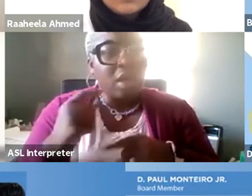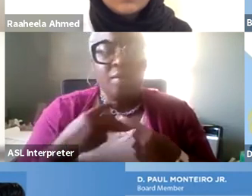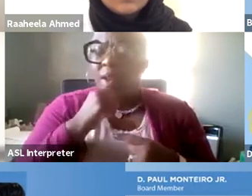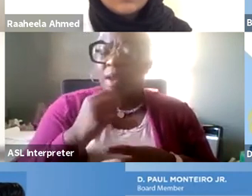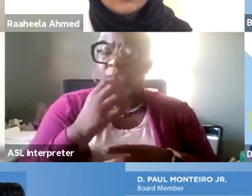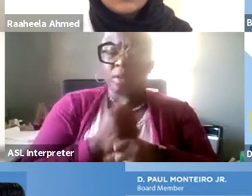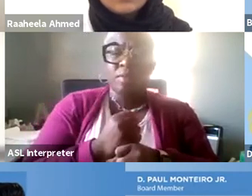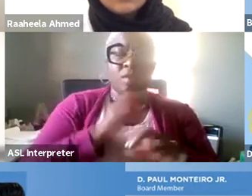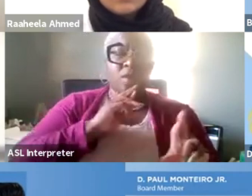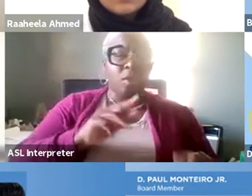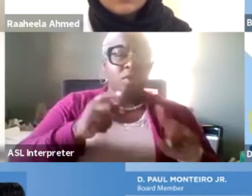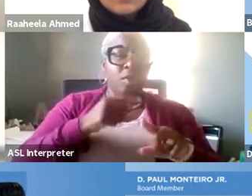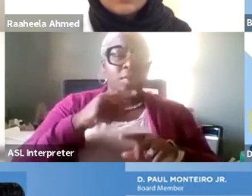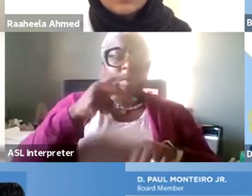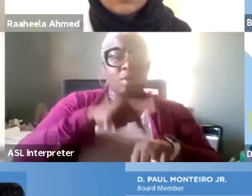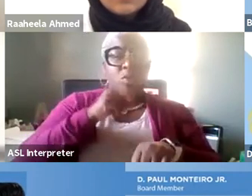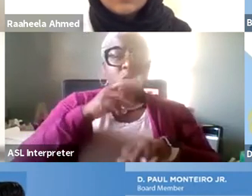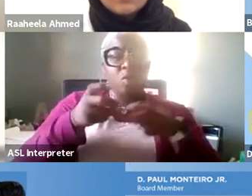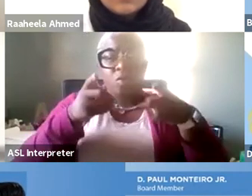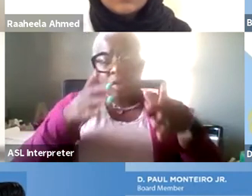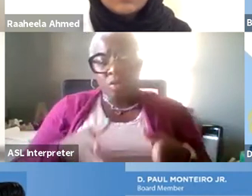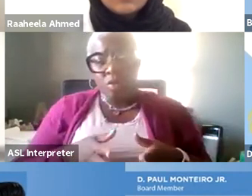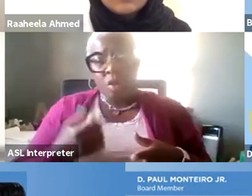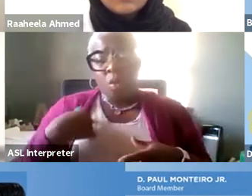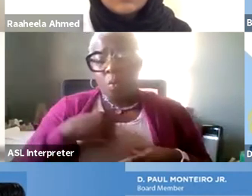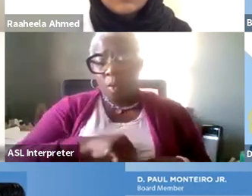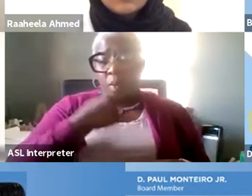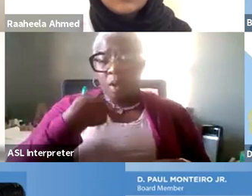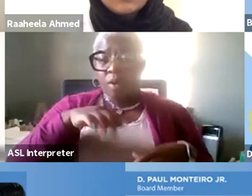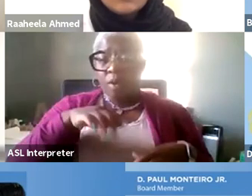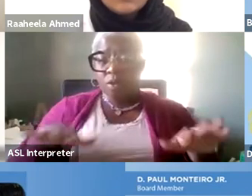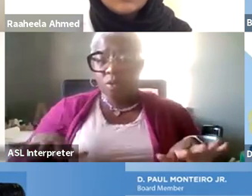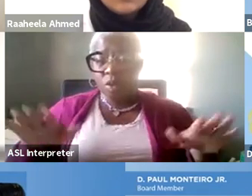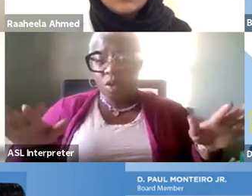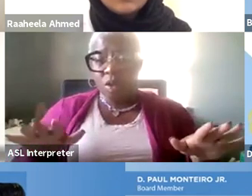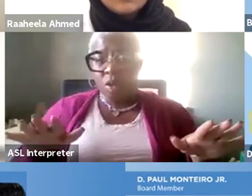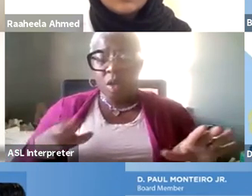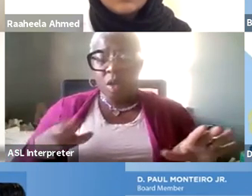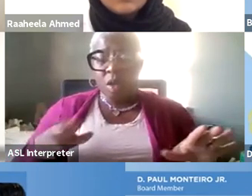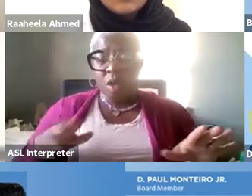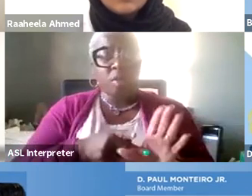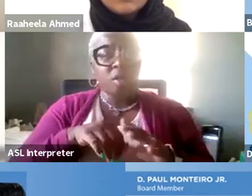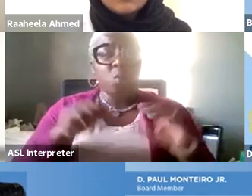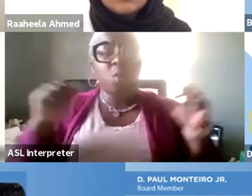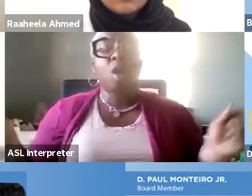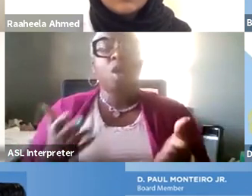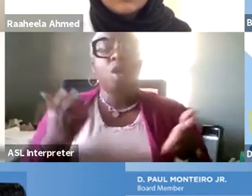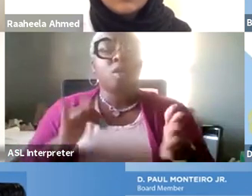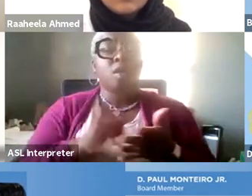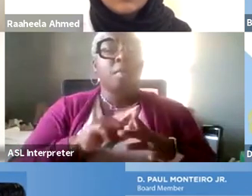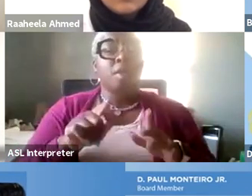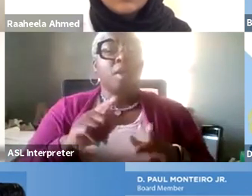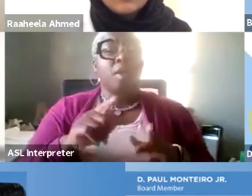response from the principal or the director. We are proud of our children and encourage participation in sports programs, but are disappointed